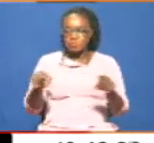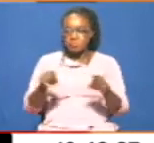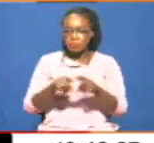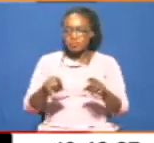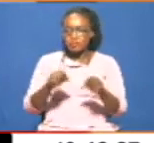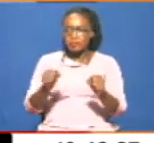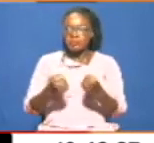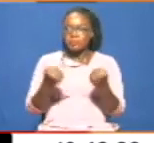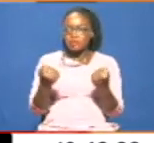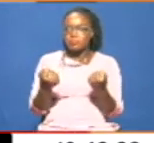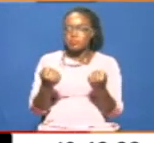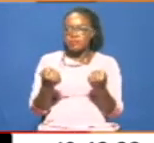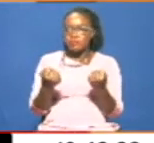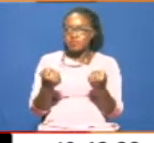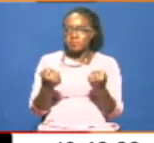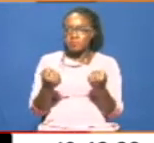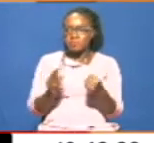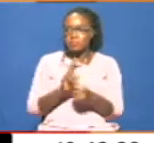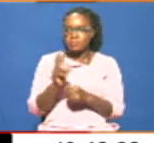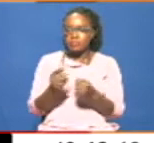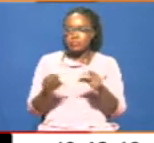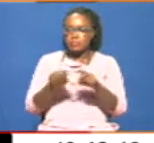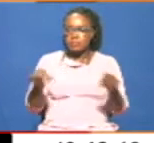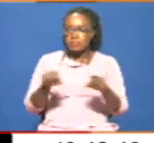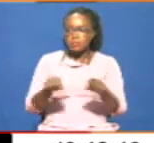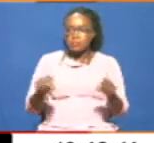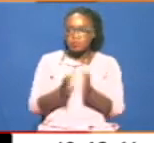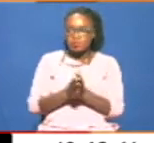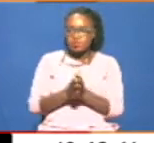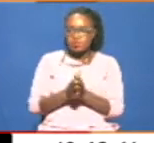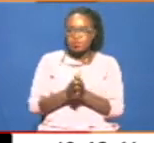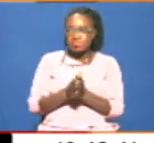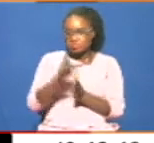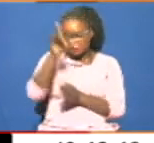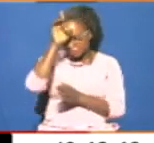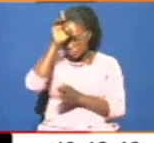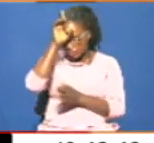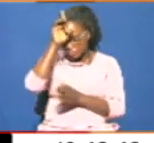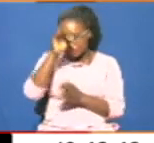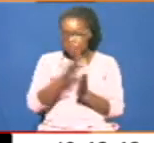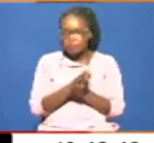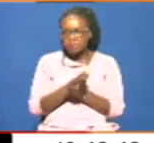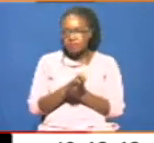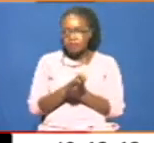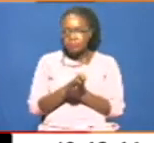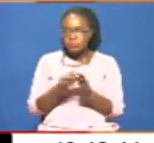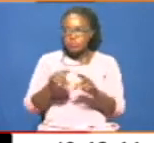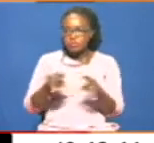using firewood. If you again back to the village, a whole load of firewood